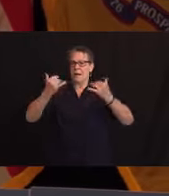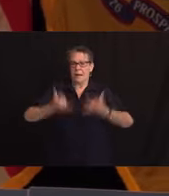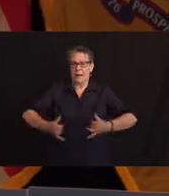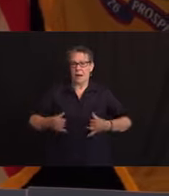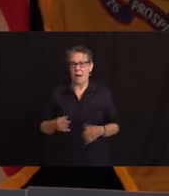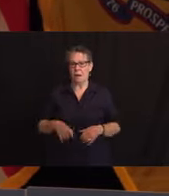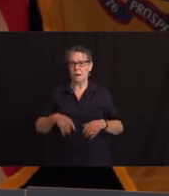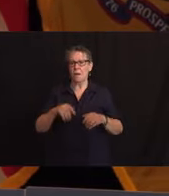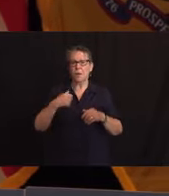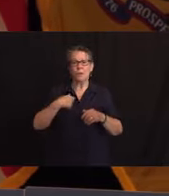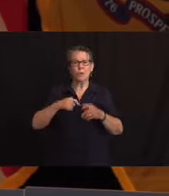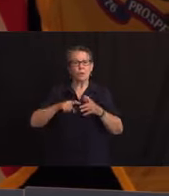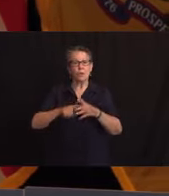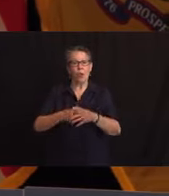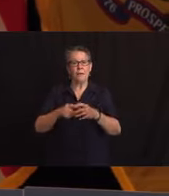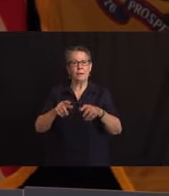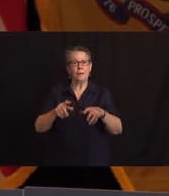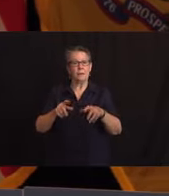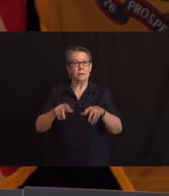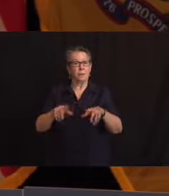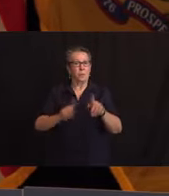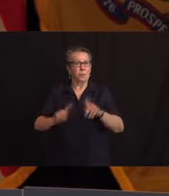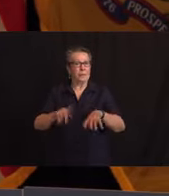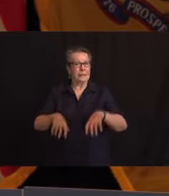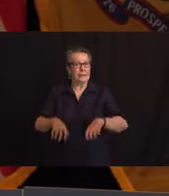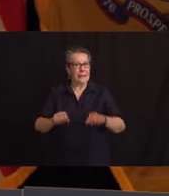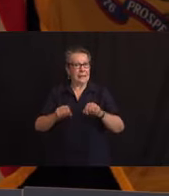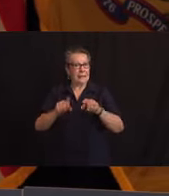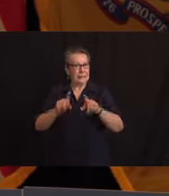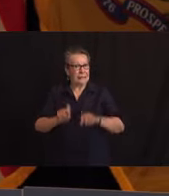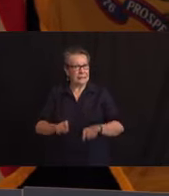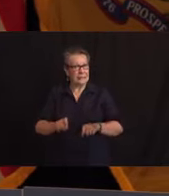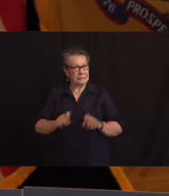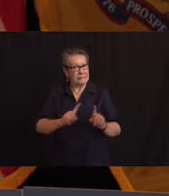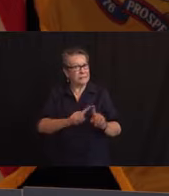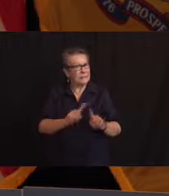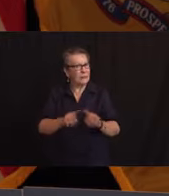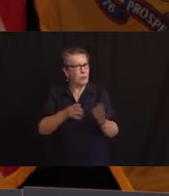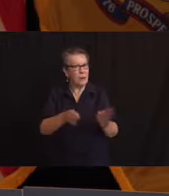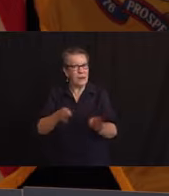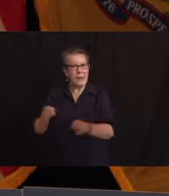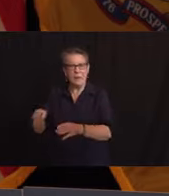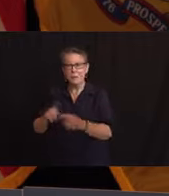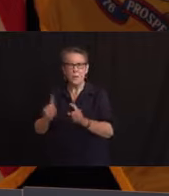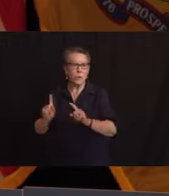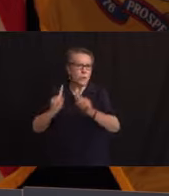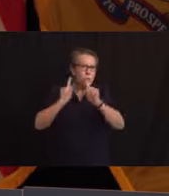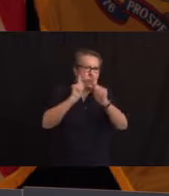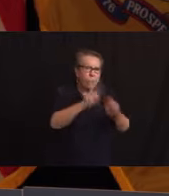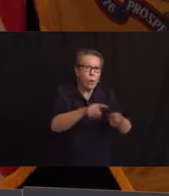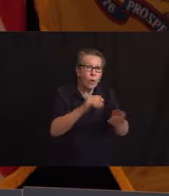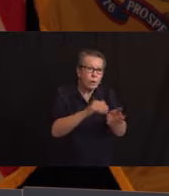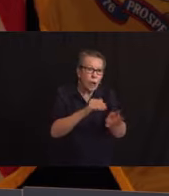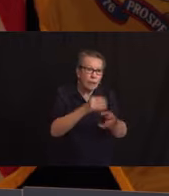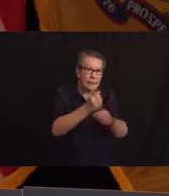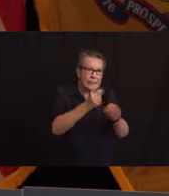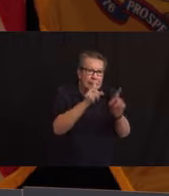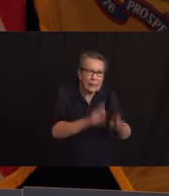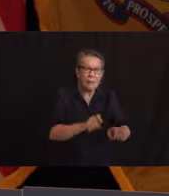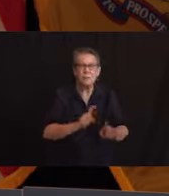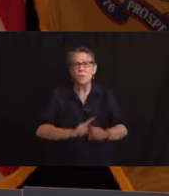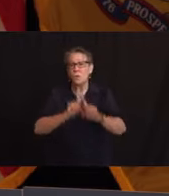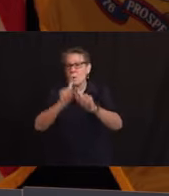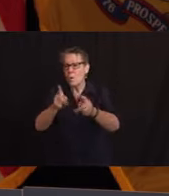people to get tested in all these different ways, whichever ways often works best for them. And the important thing is, particularly if you're not sure, you think you might